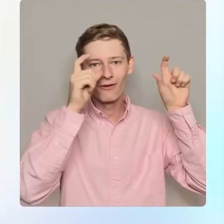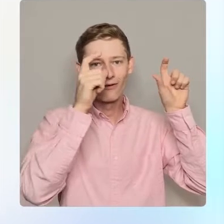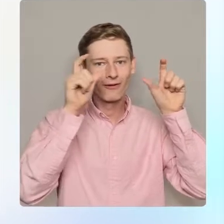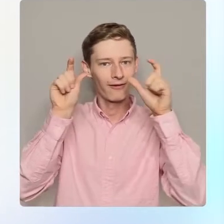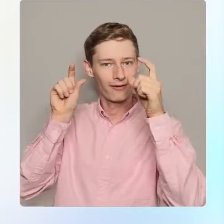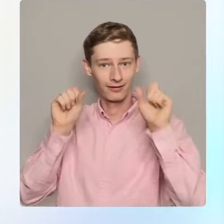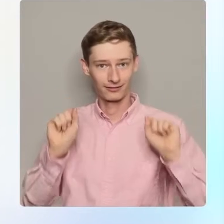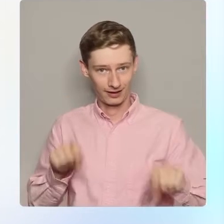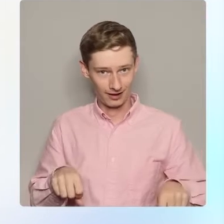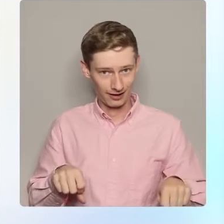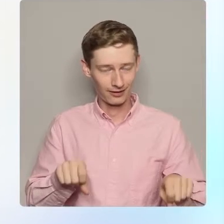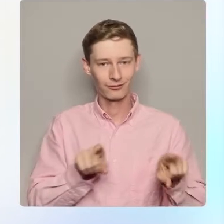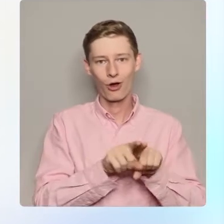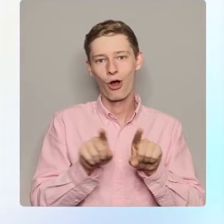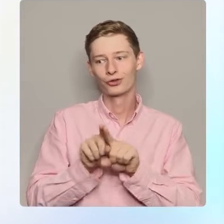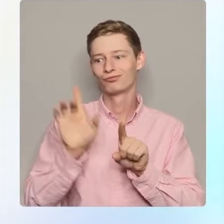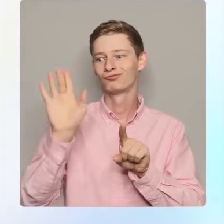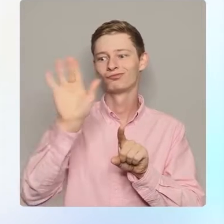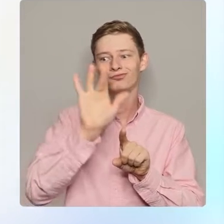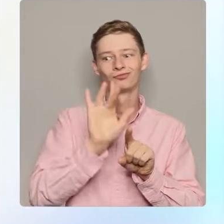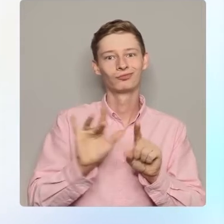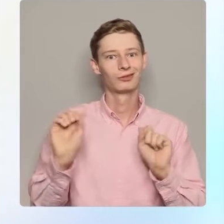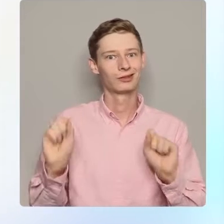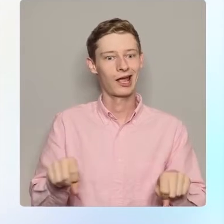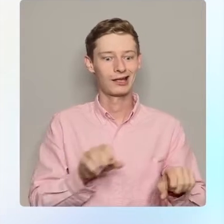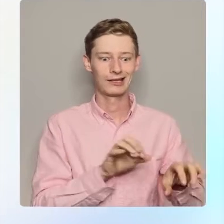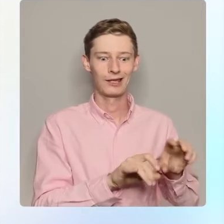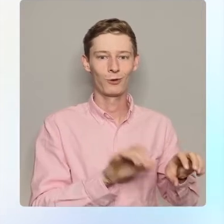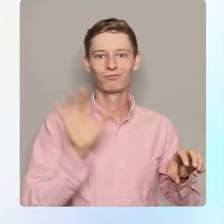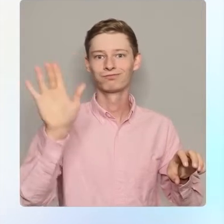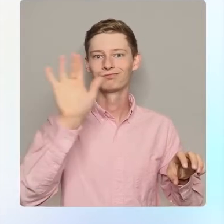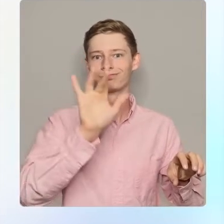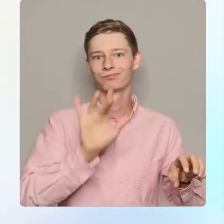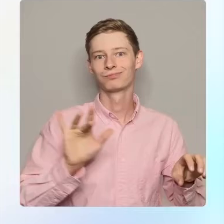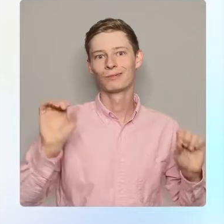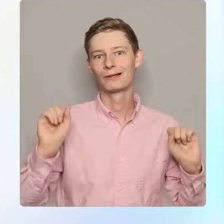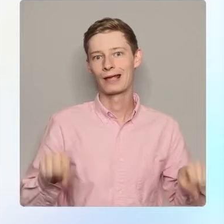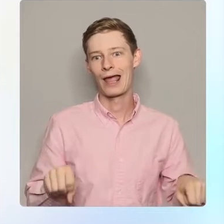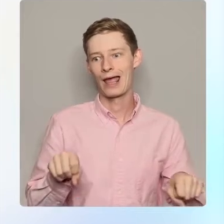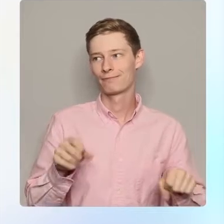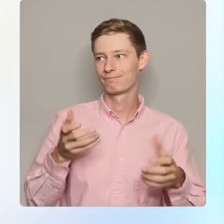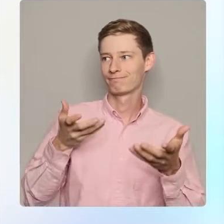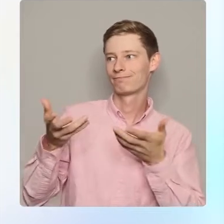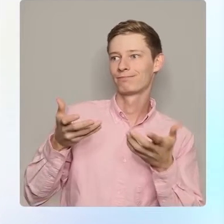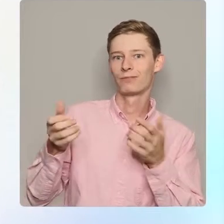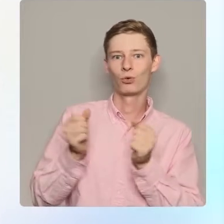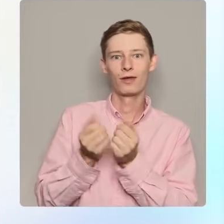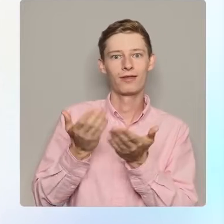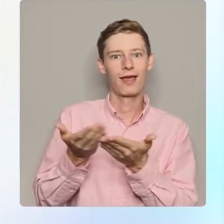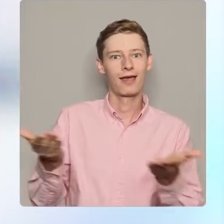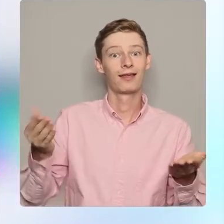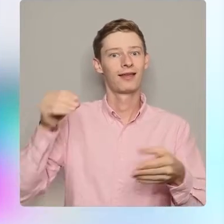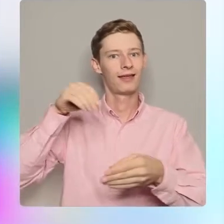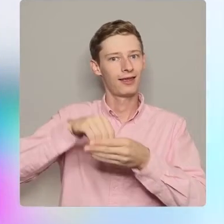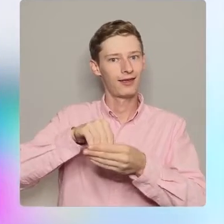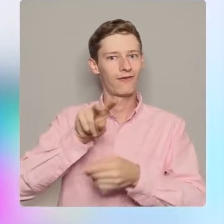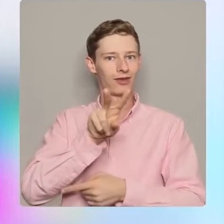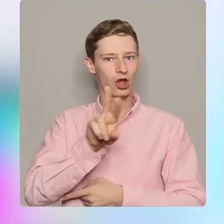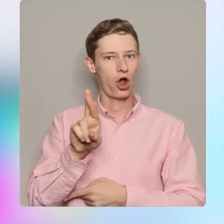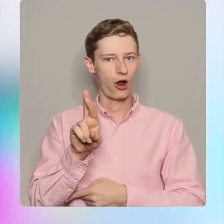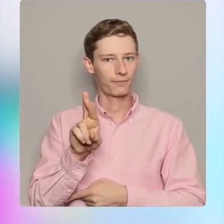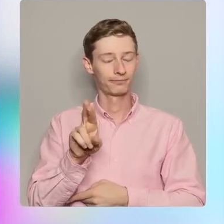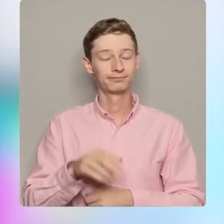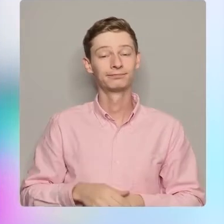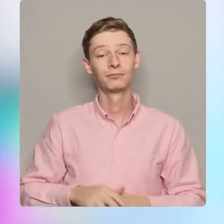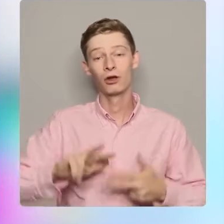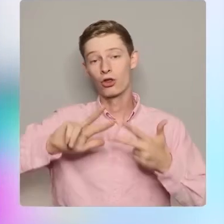and mouse while casting the display in the Developer Hub. Here's a quick preview. You can see here that you'll be able to